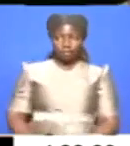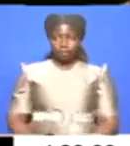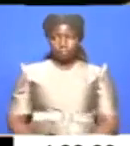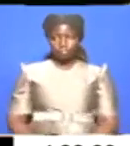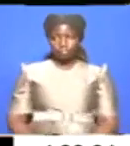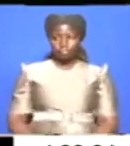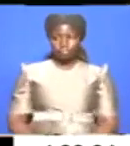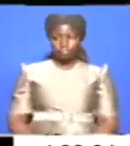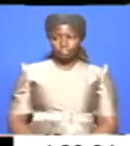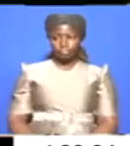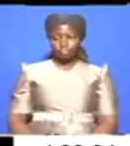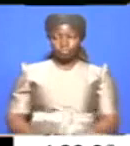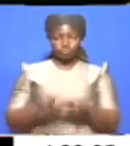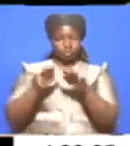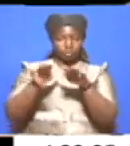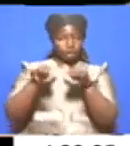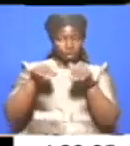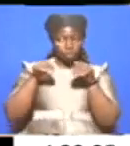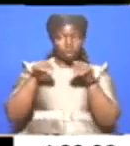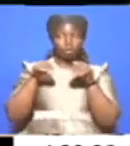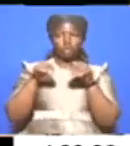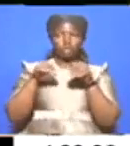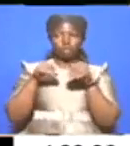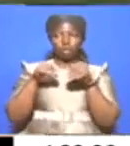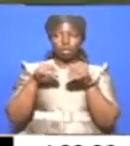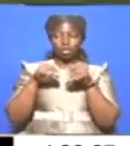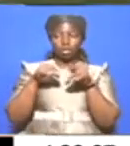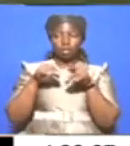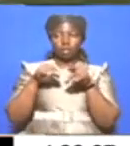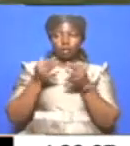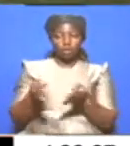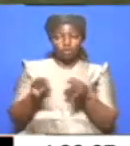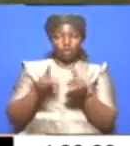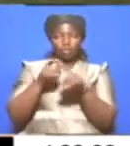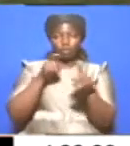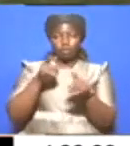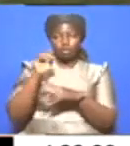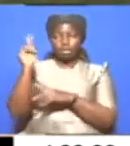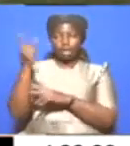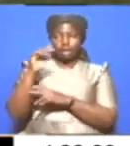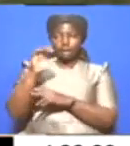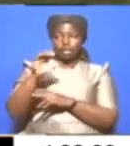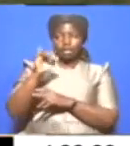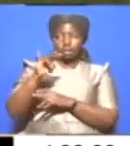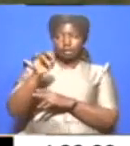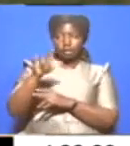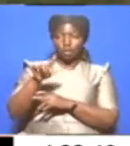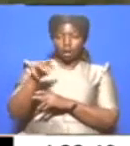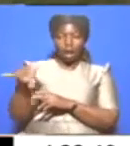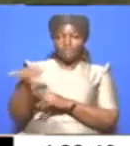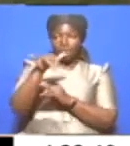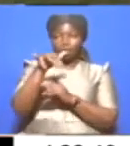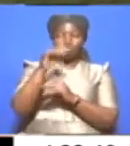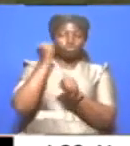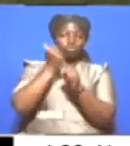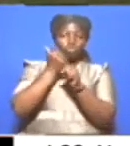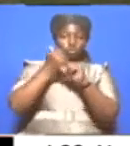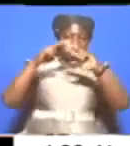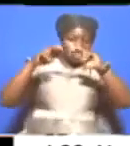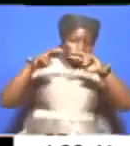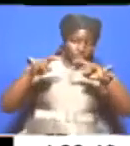Awaiting the officials from Kenya Civil Aviation, who will conduct more investigations as to the